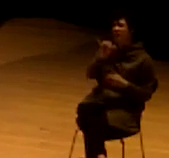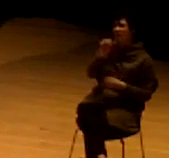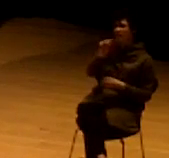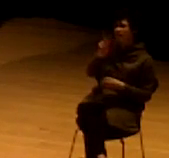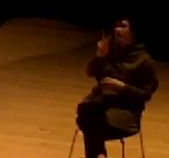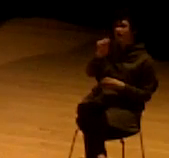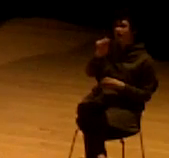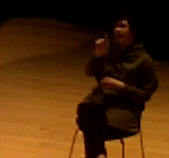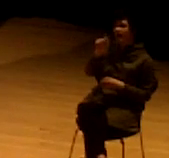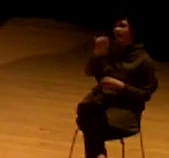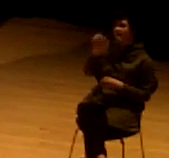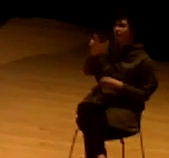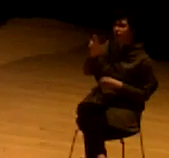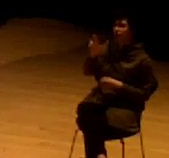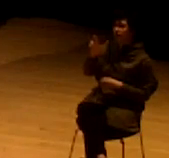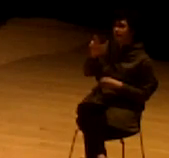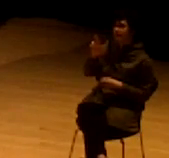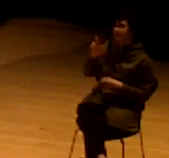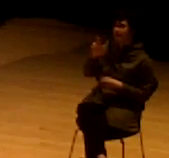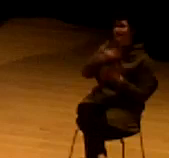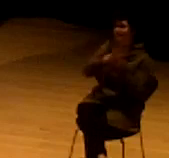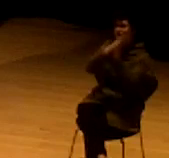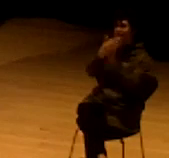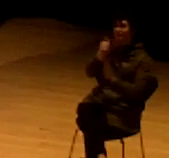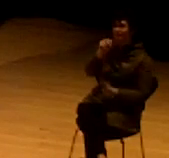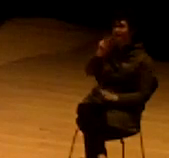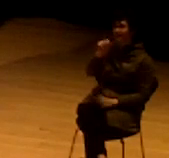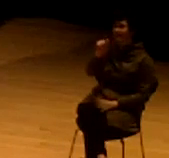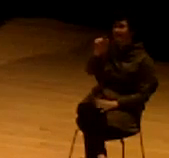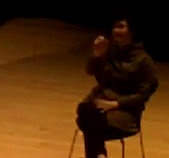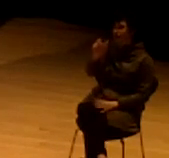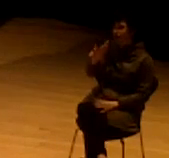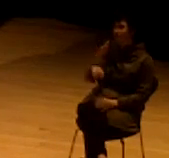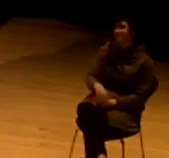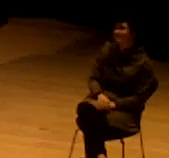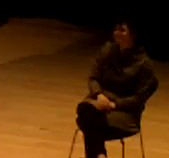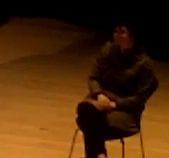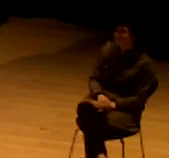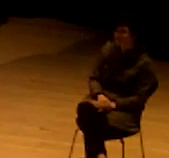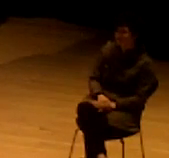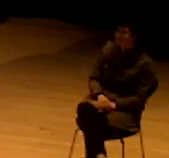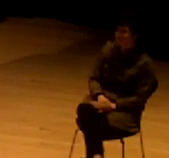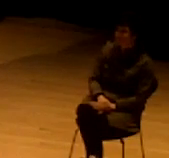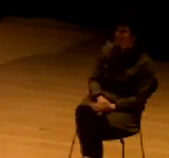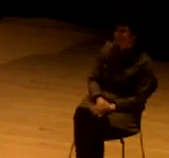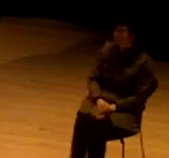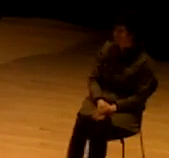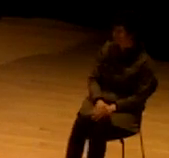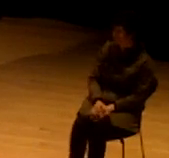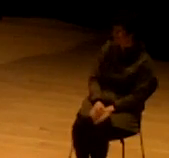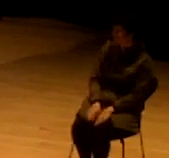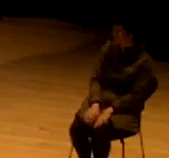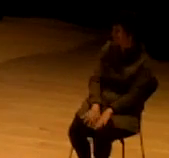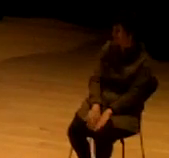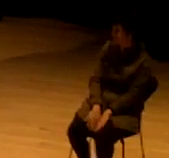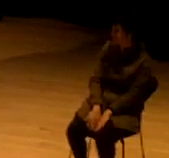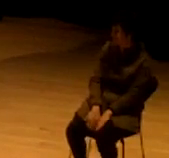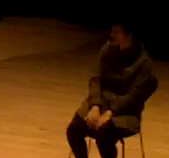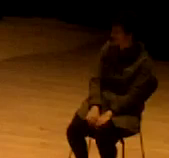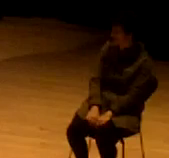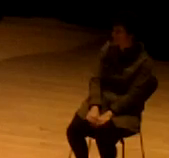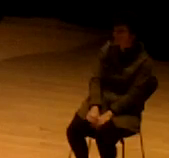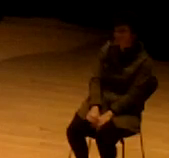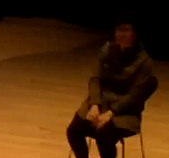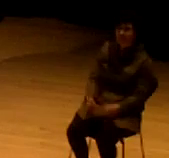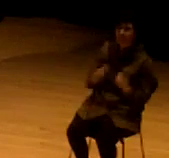myself. Right, and that was just something. I don't know if that answered your question. Yeah. Okay. Great. We have